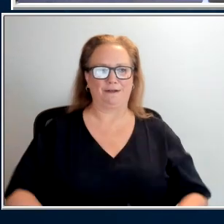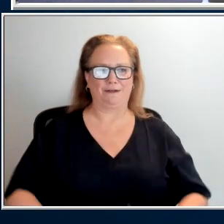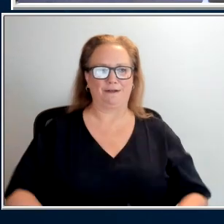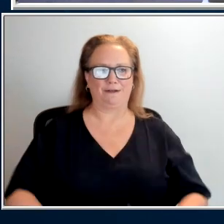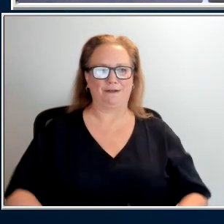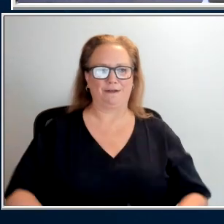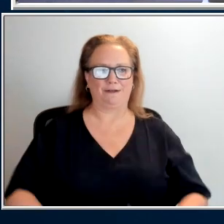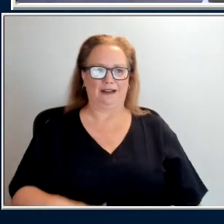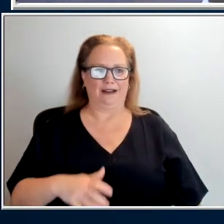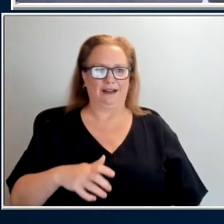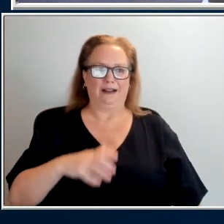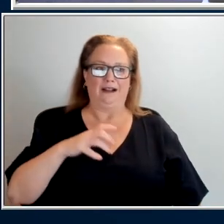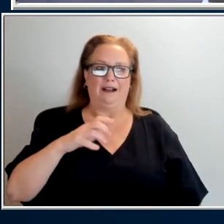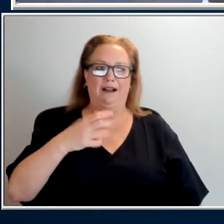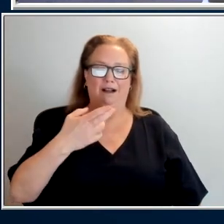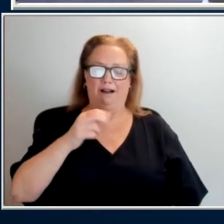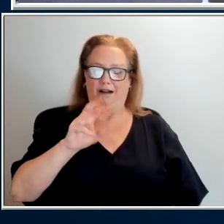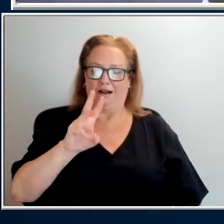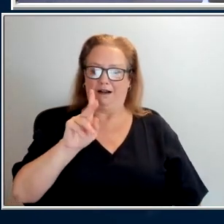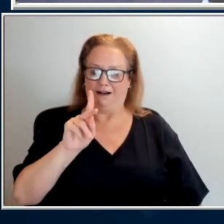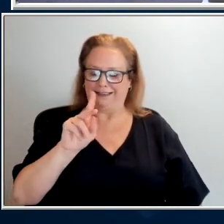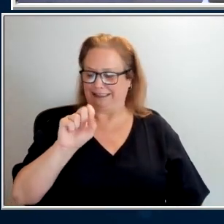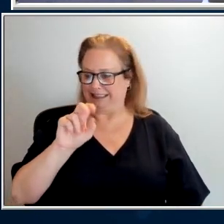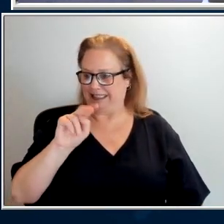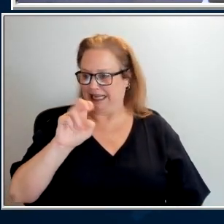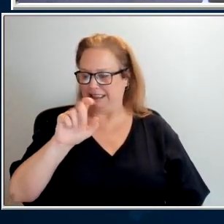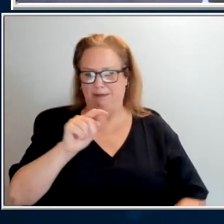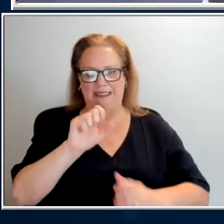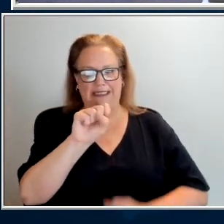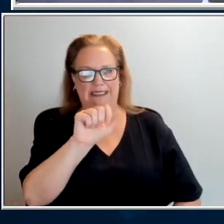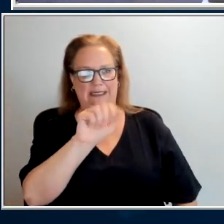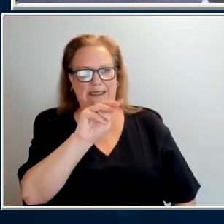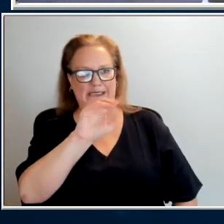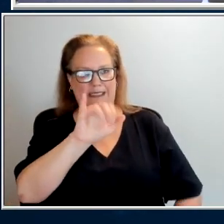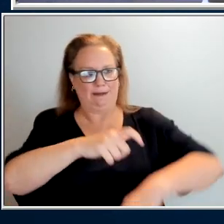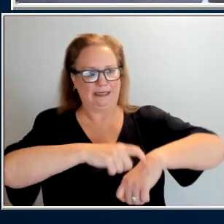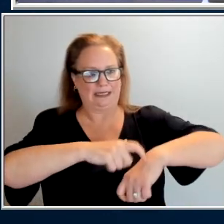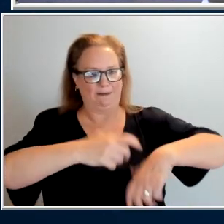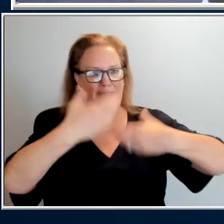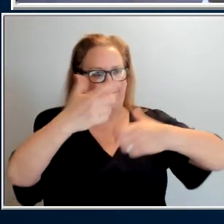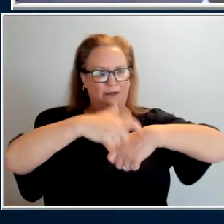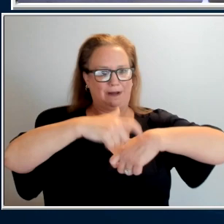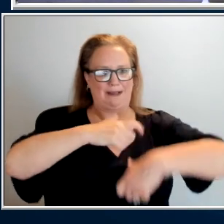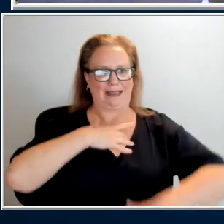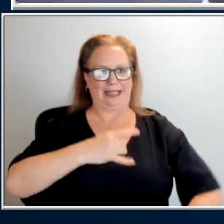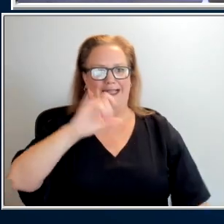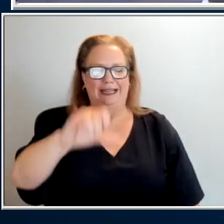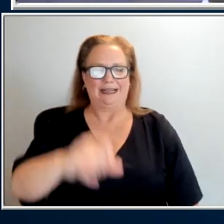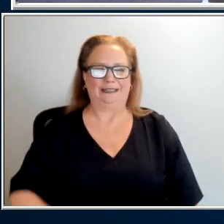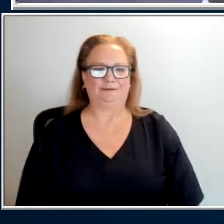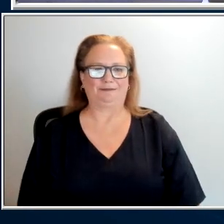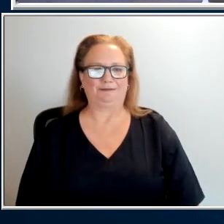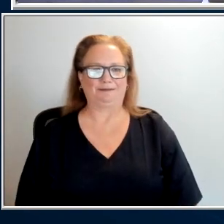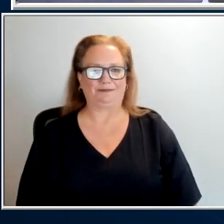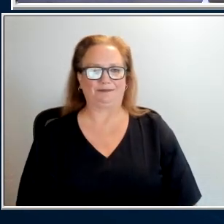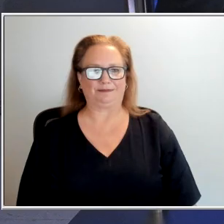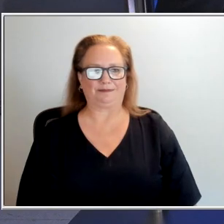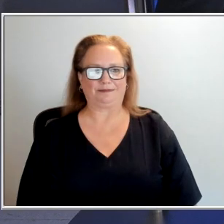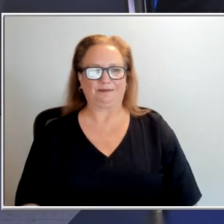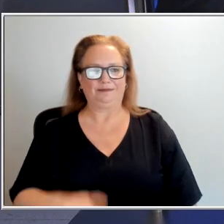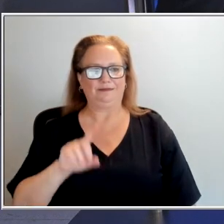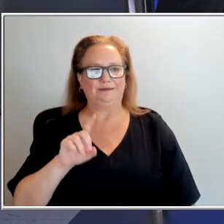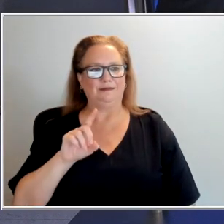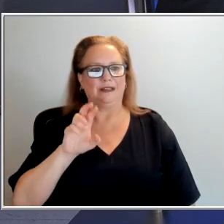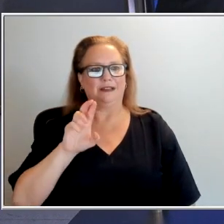Hawk's Nest, but we got a little something with Sammy's time here to do a little time. I like that. I love it. All right, Dr. Holzberlein, what do you